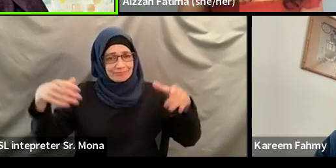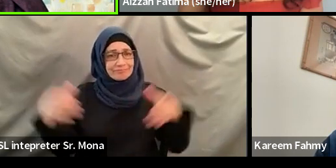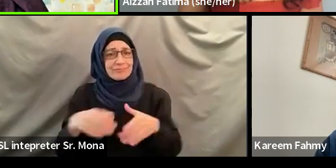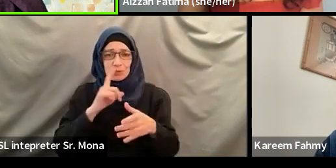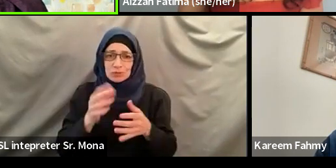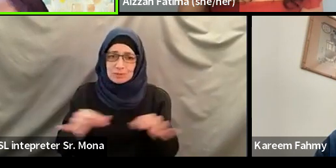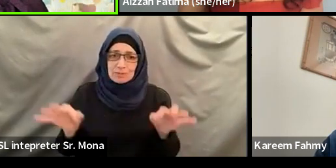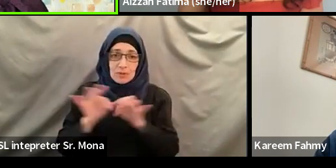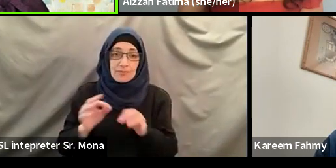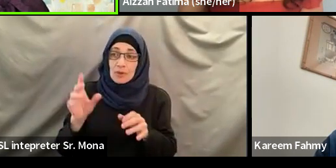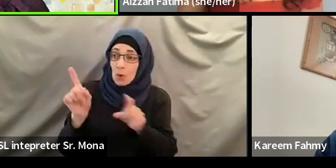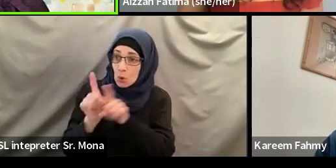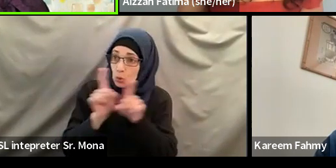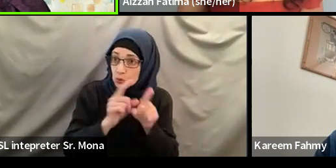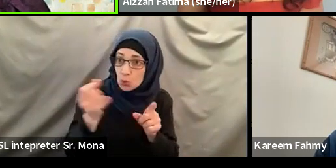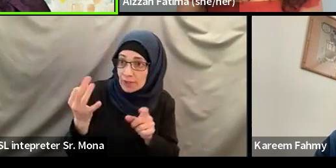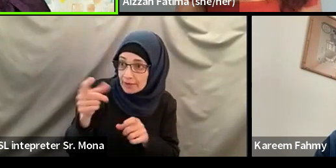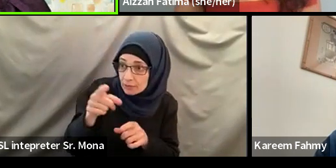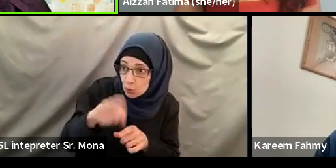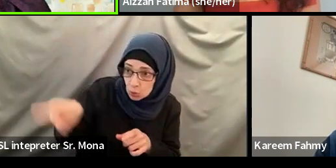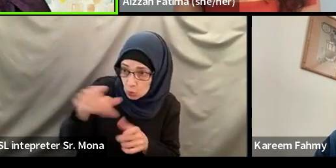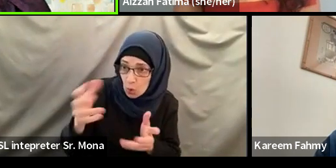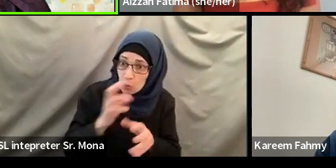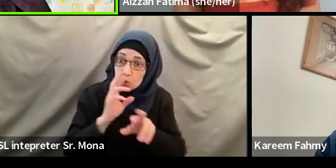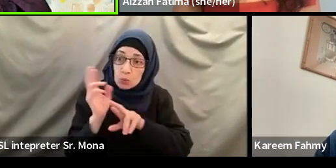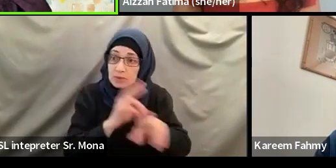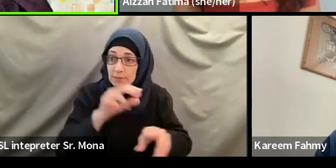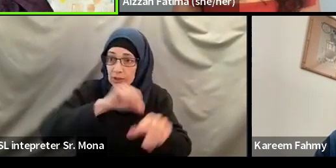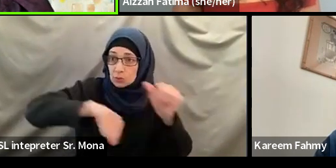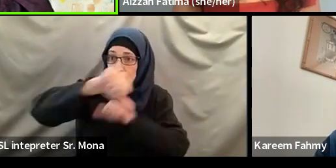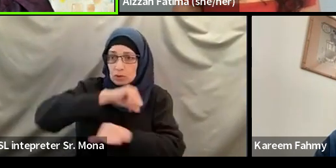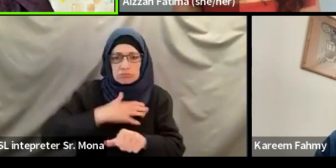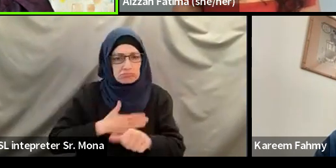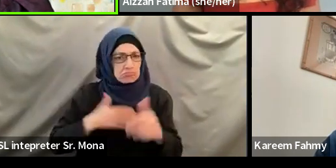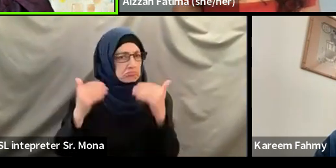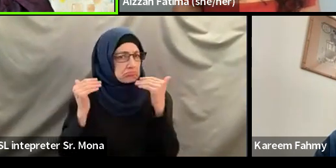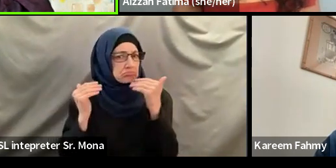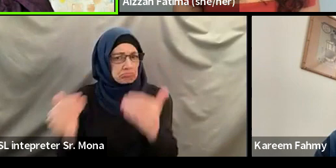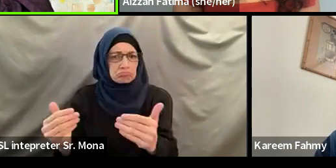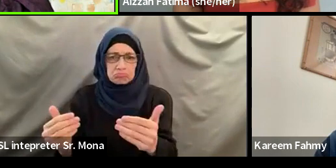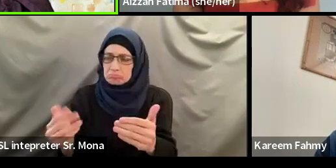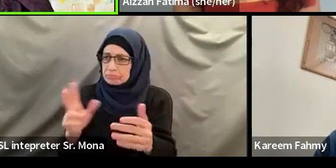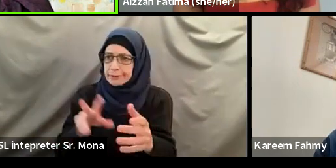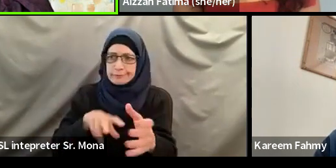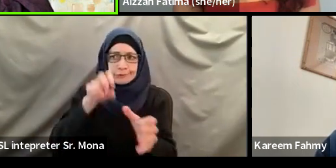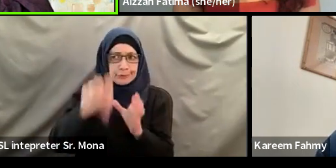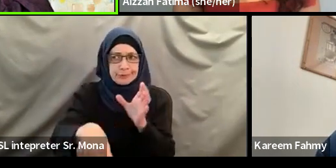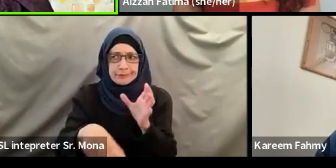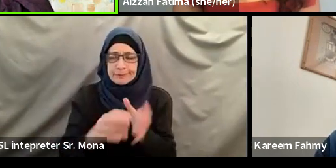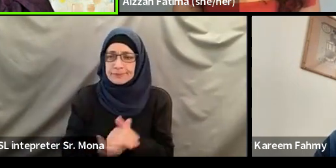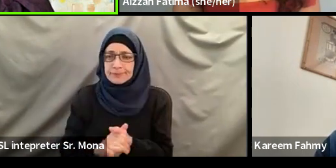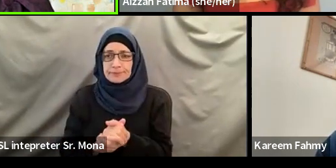any of you all want to respond to each other's comments, feel free to please chime in.